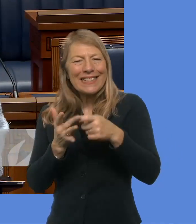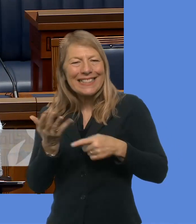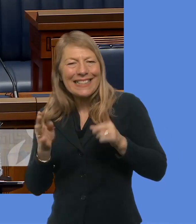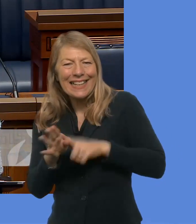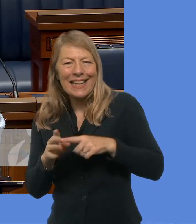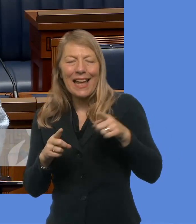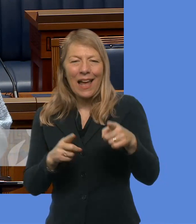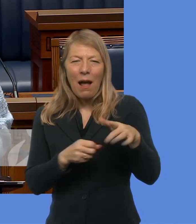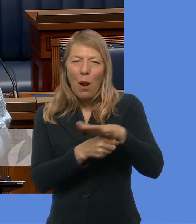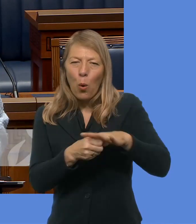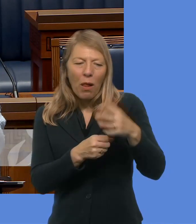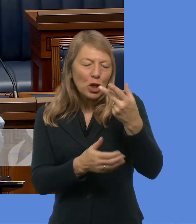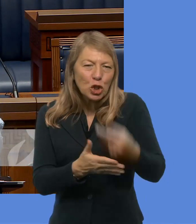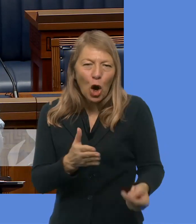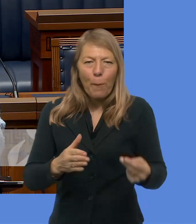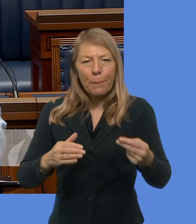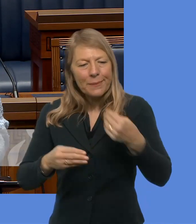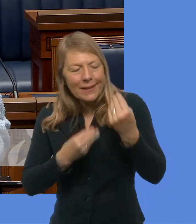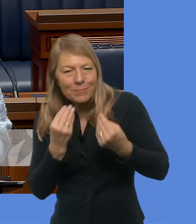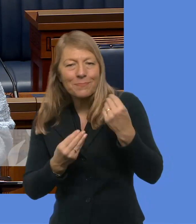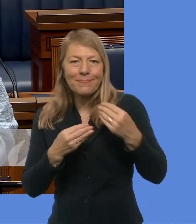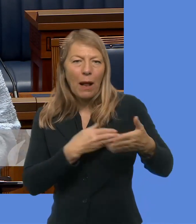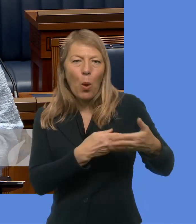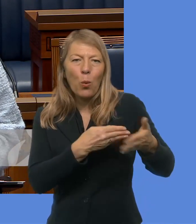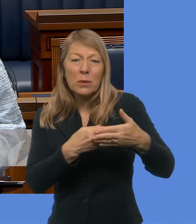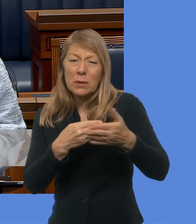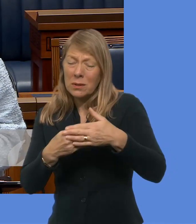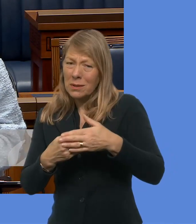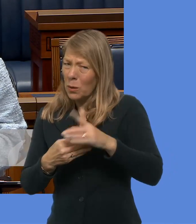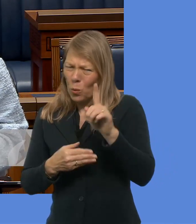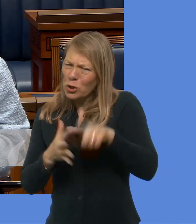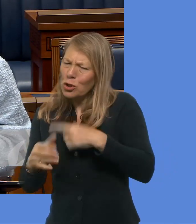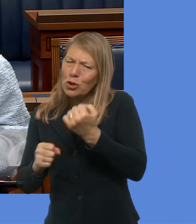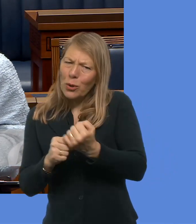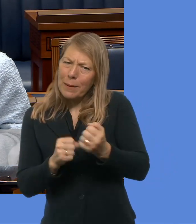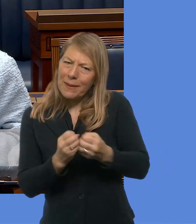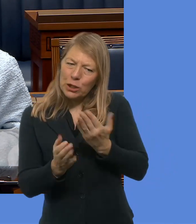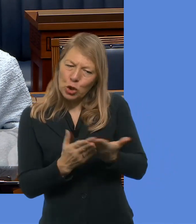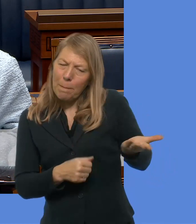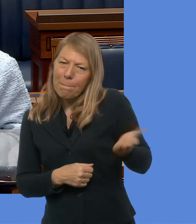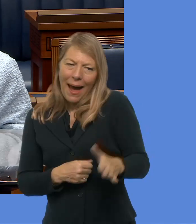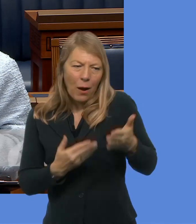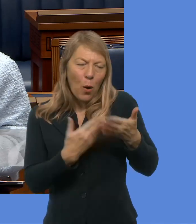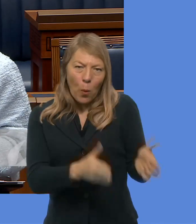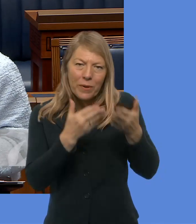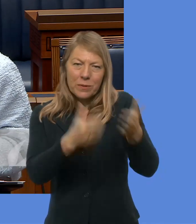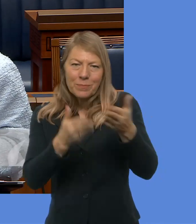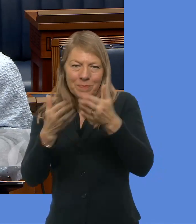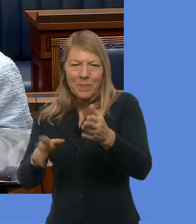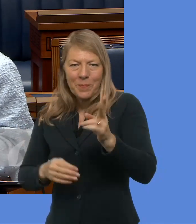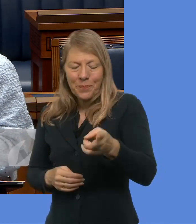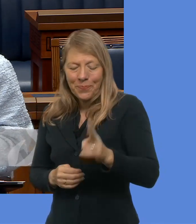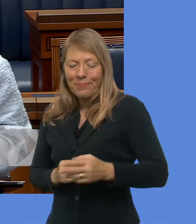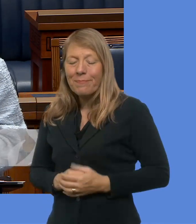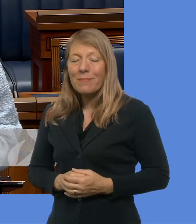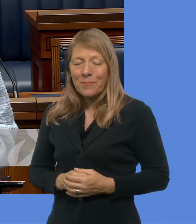impact of the Back in Business scheme, I am glad to advise that legislation to restore this scheme was made by my department at the end of March, has